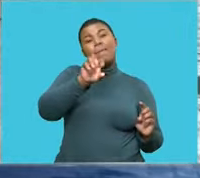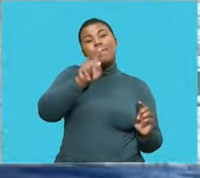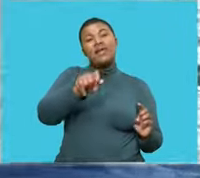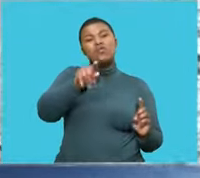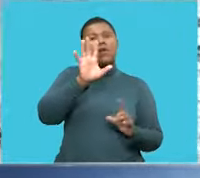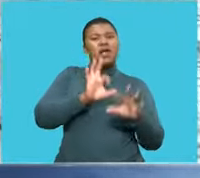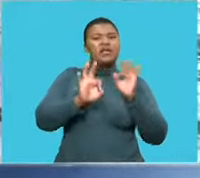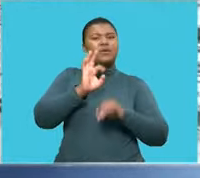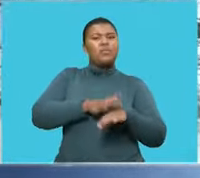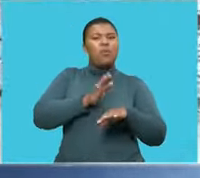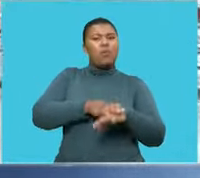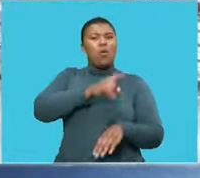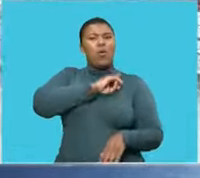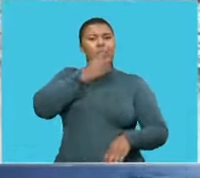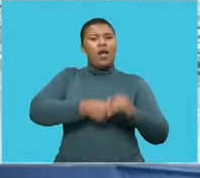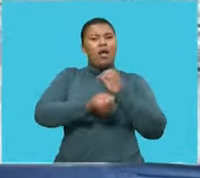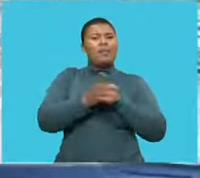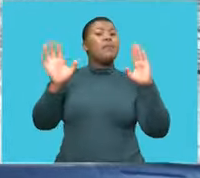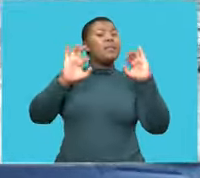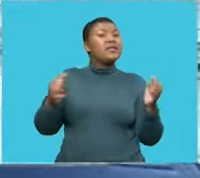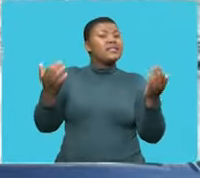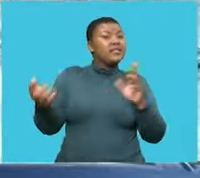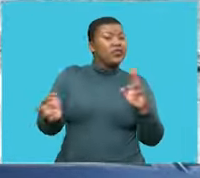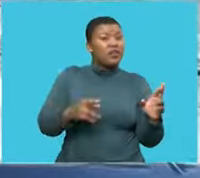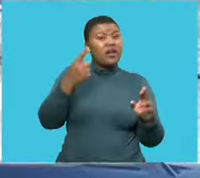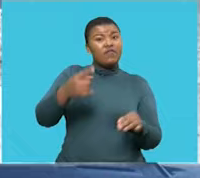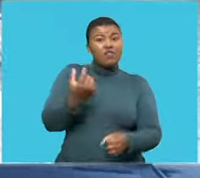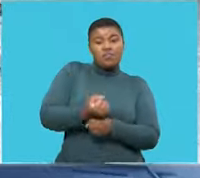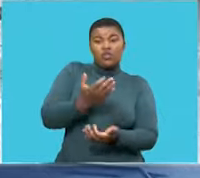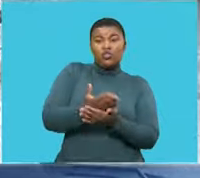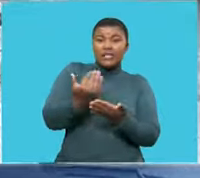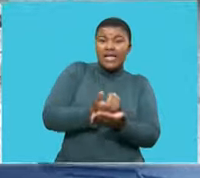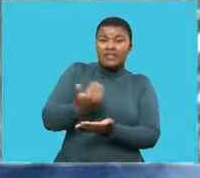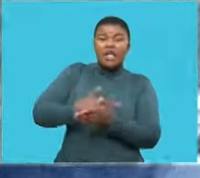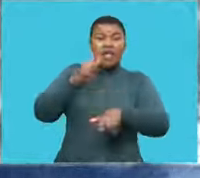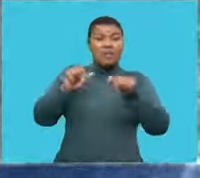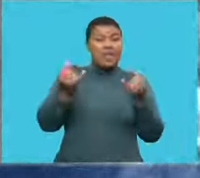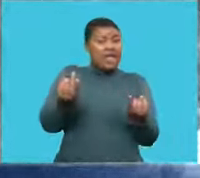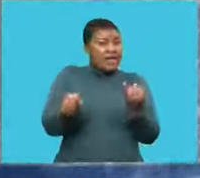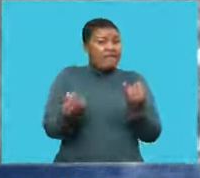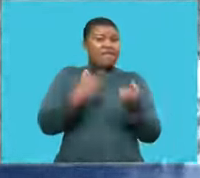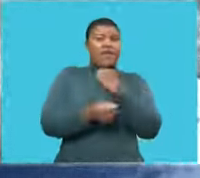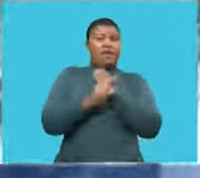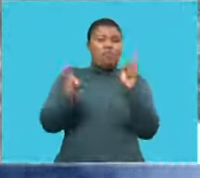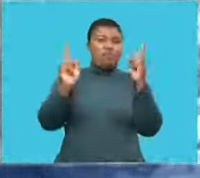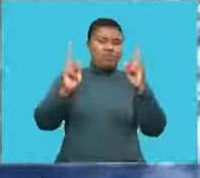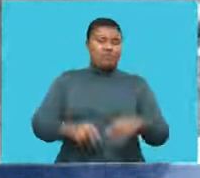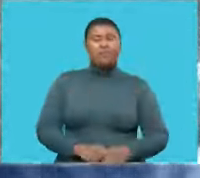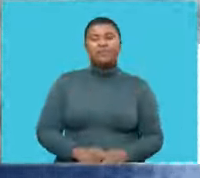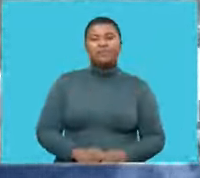hamaloko a kantoro ya wona ale malala lao tue huta kena seretonya ho arabella piletong tadikoti teka shahang